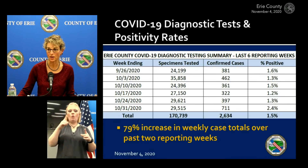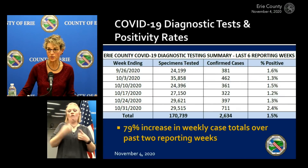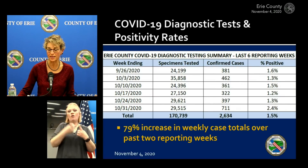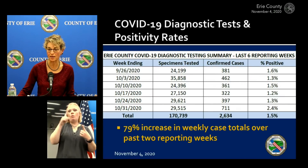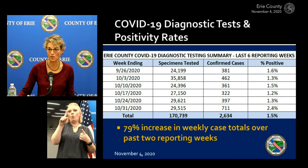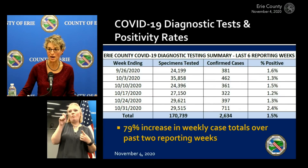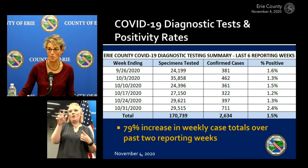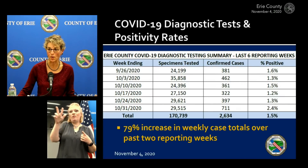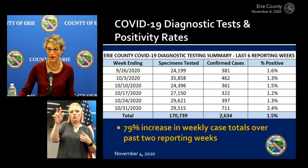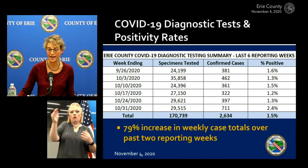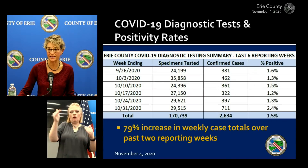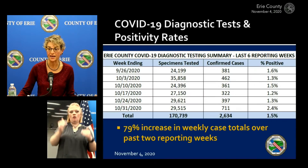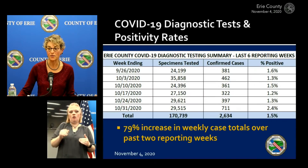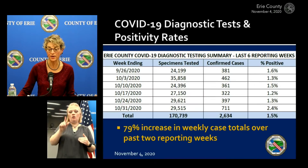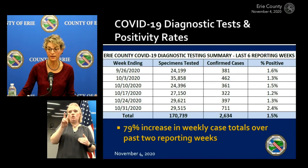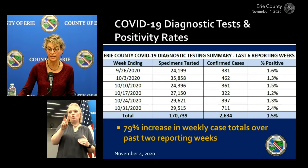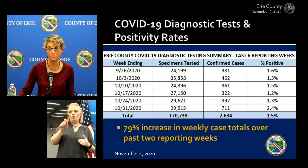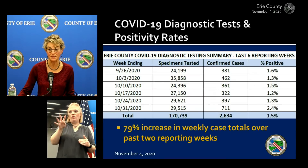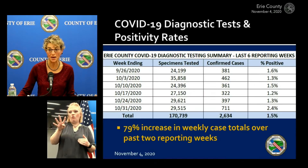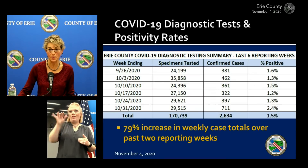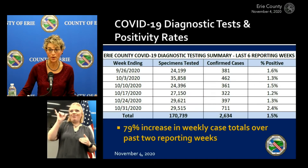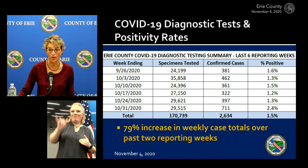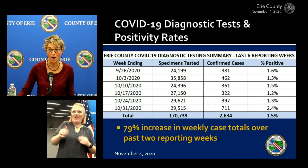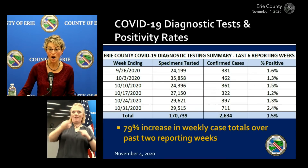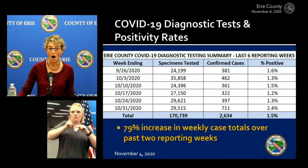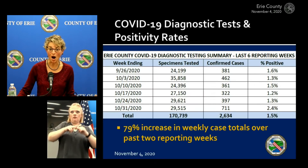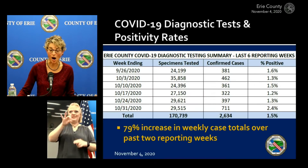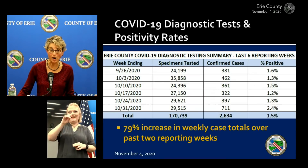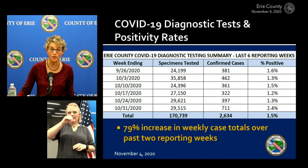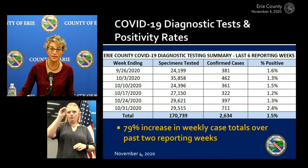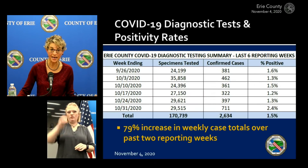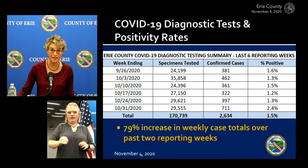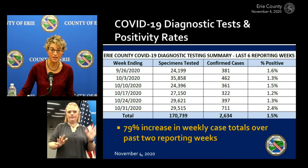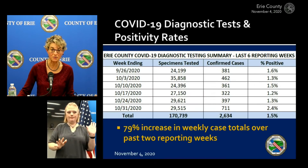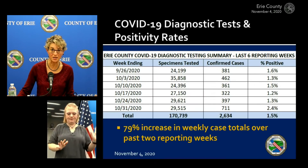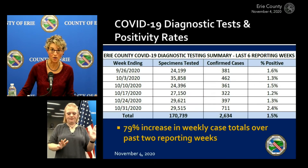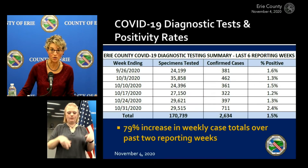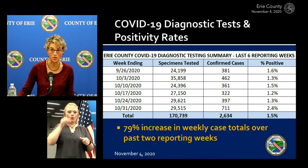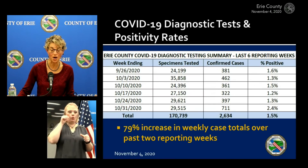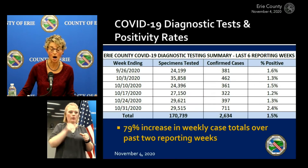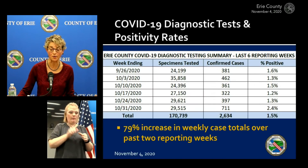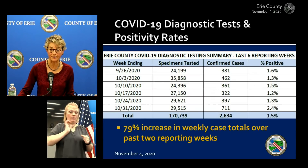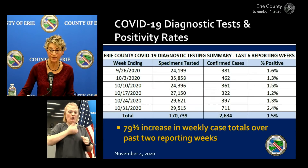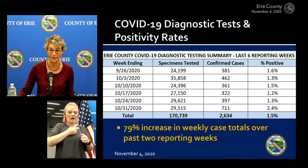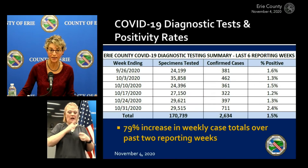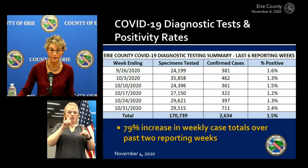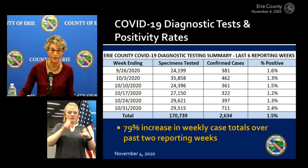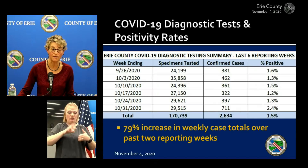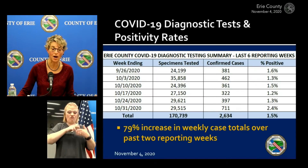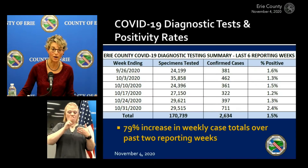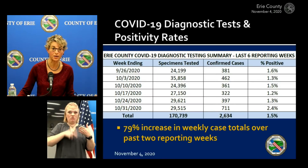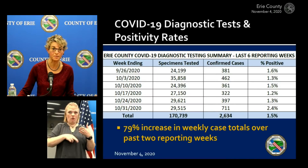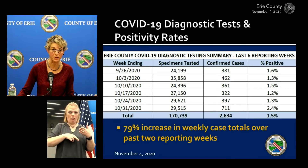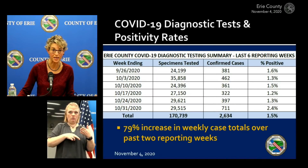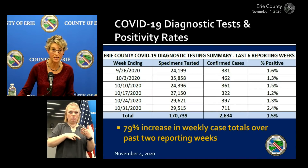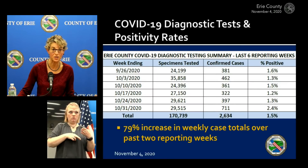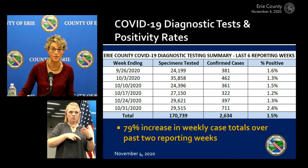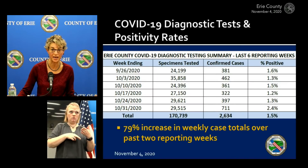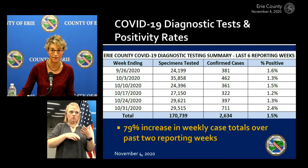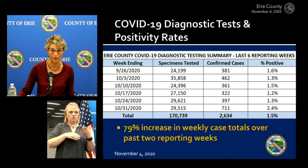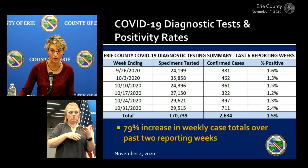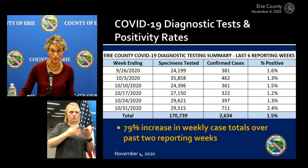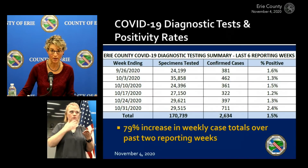increase. We're seeing a lot more. And really, remember, our testing results are reflective of our